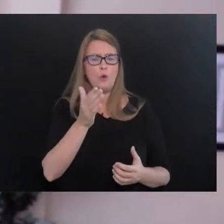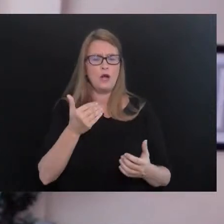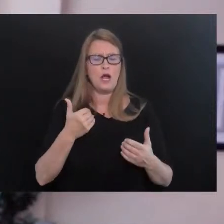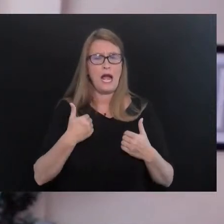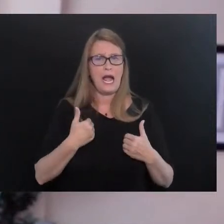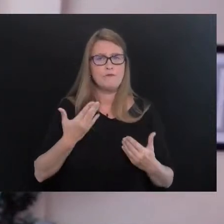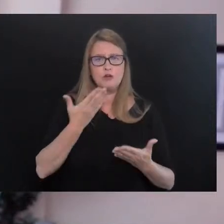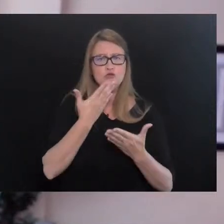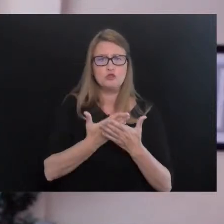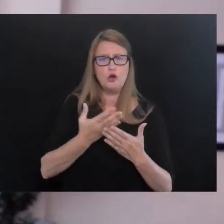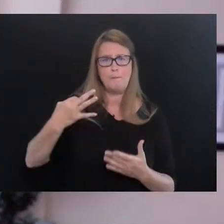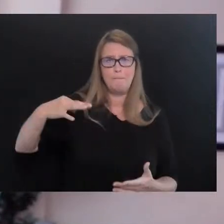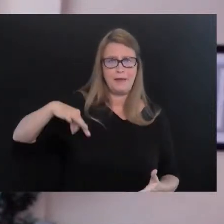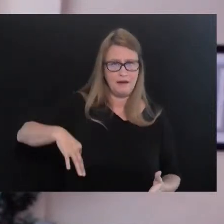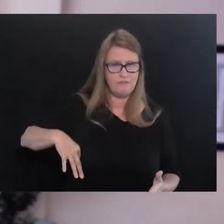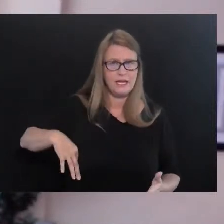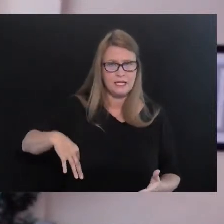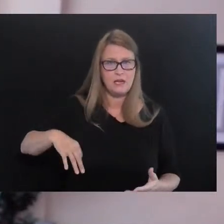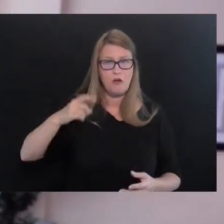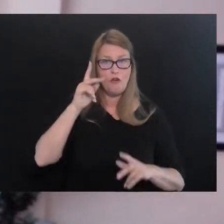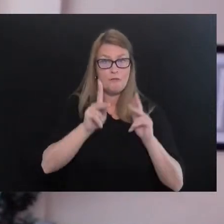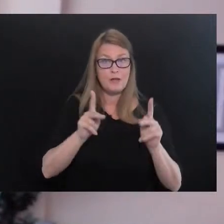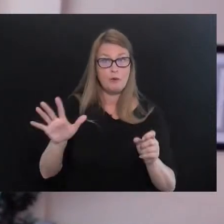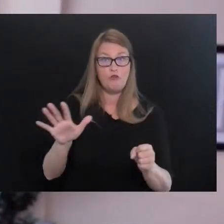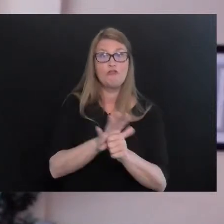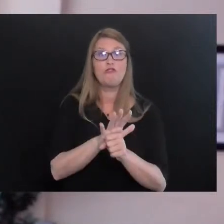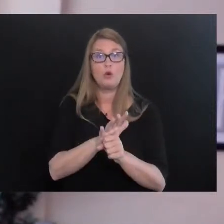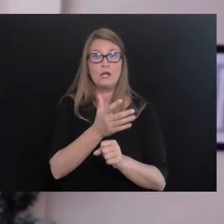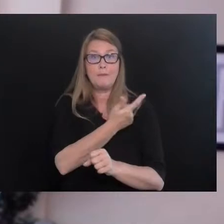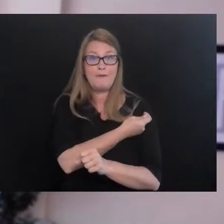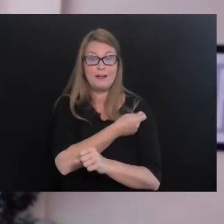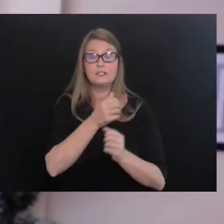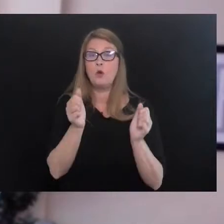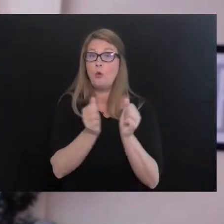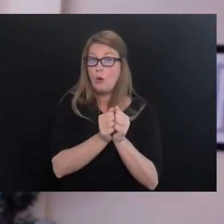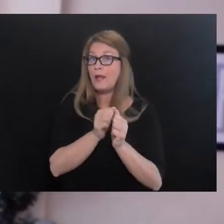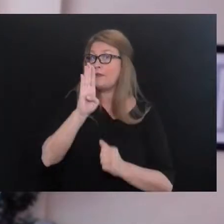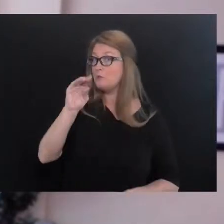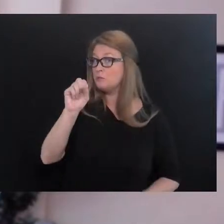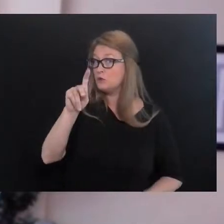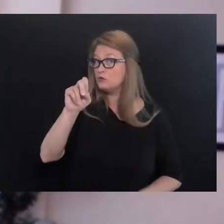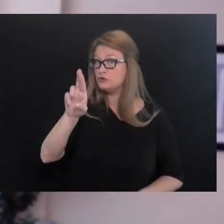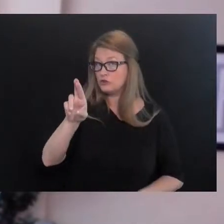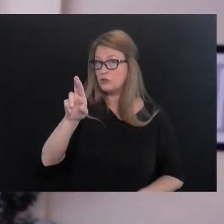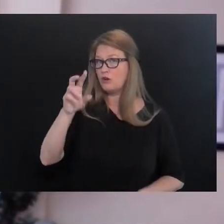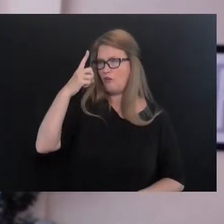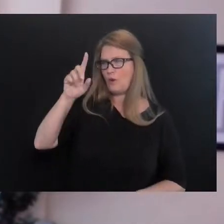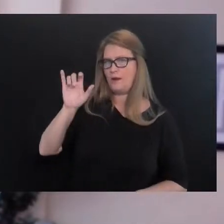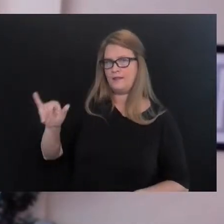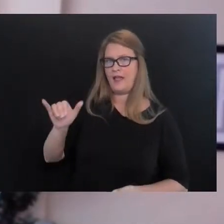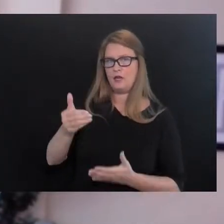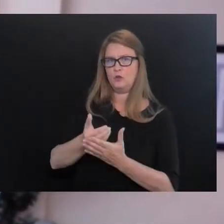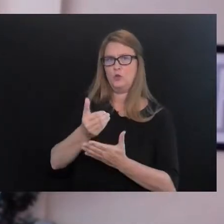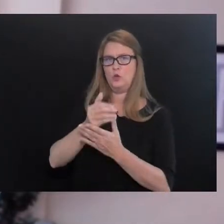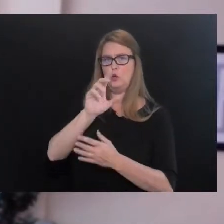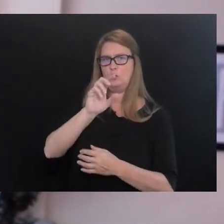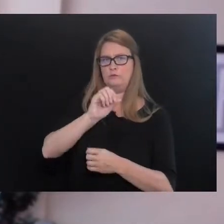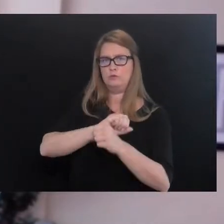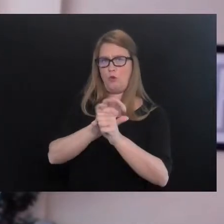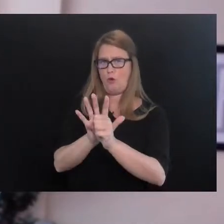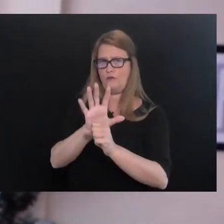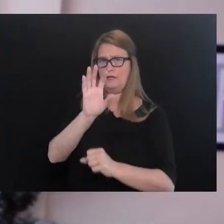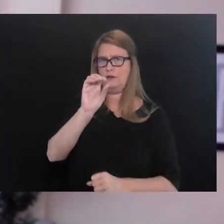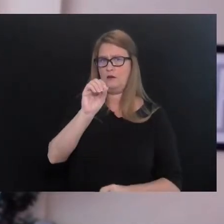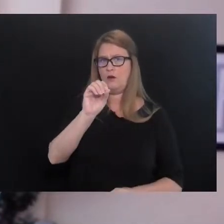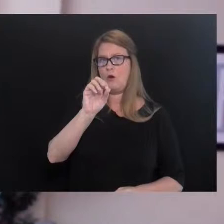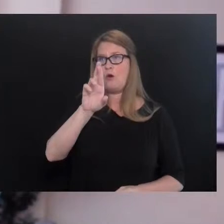benefit to people that have been fully vaccinated and boosted to the Omicron variant, just like we saw with the Delta variant, et